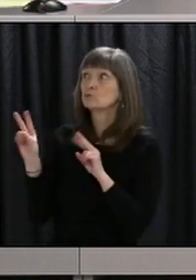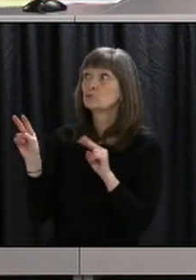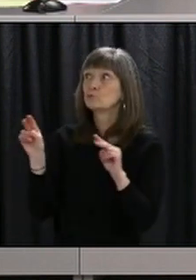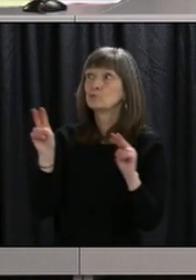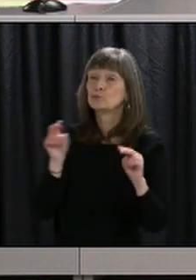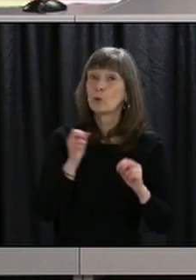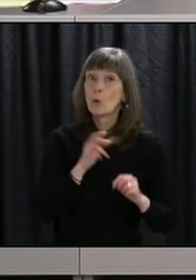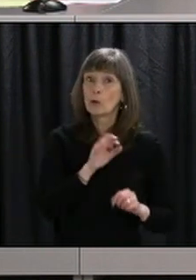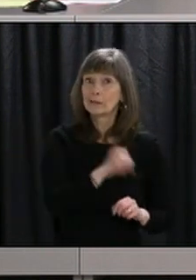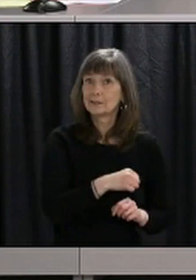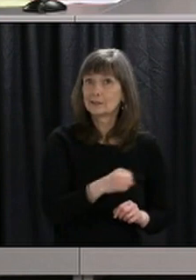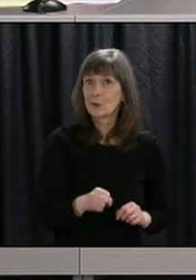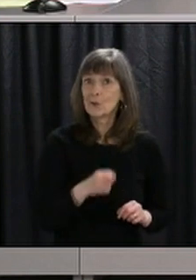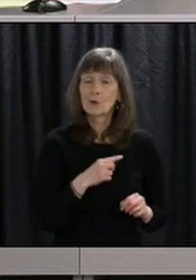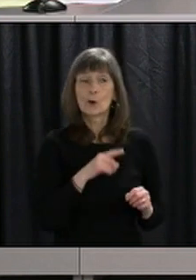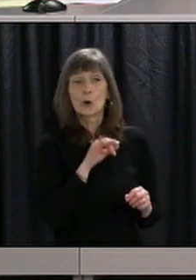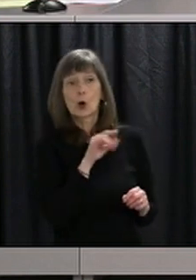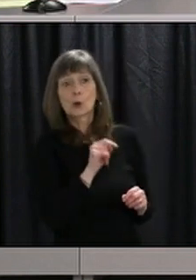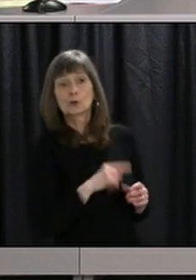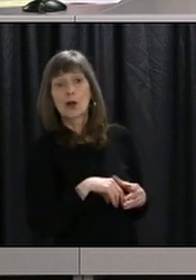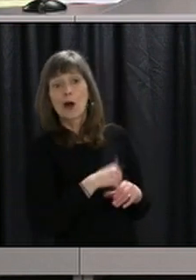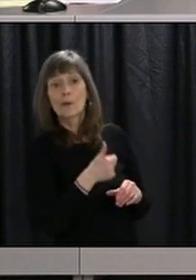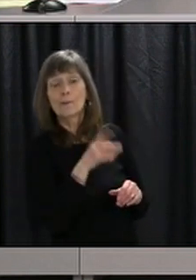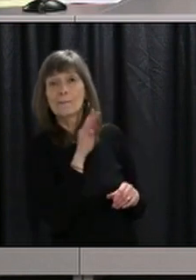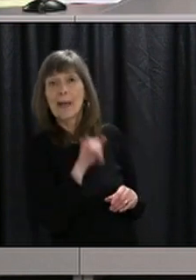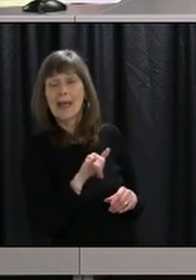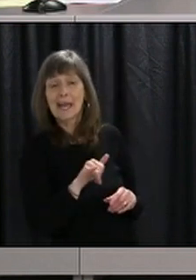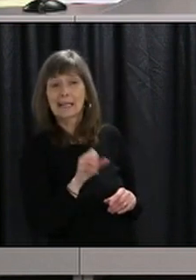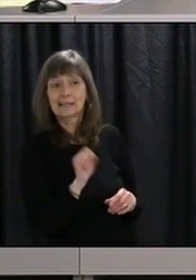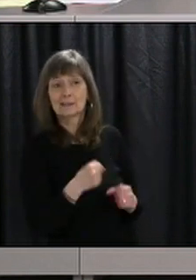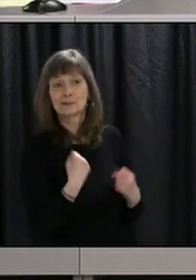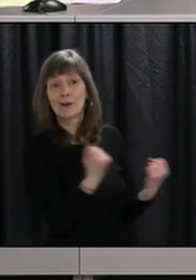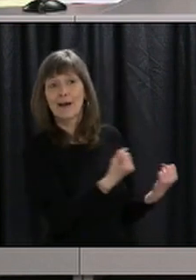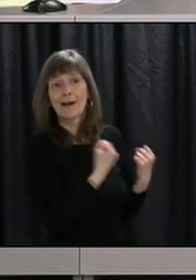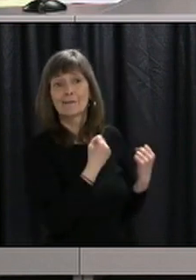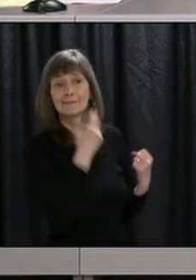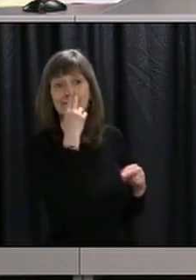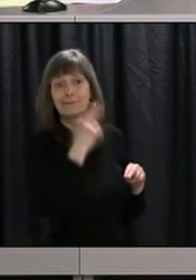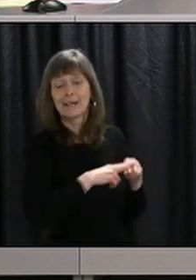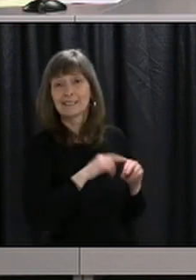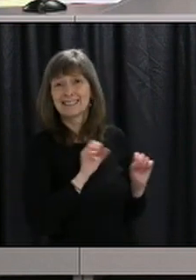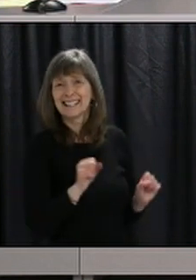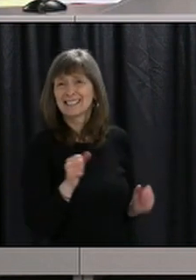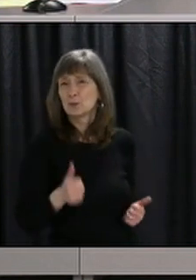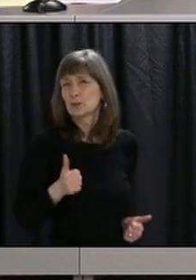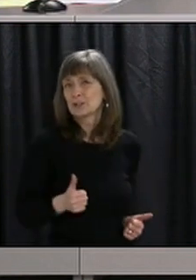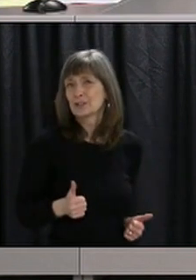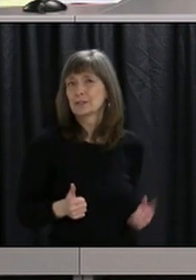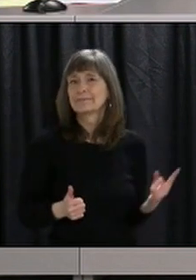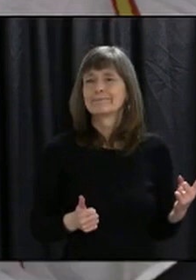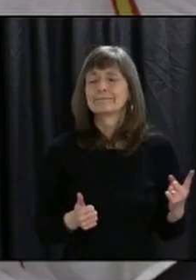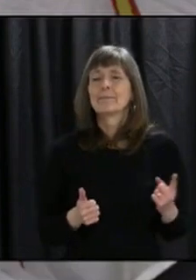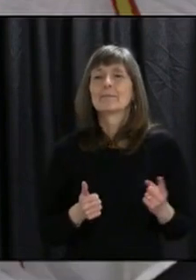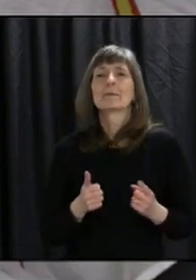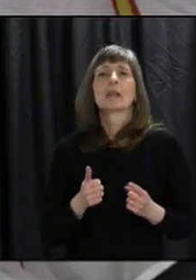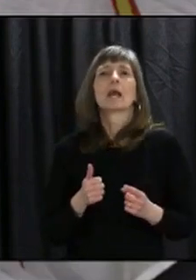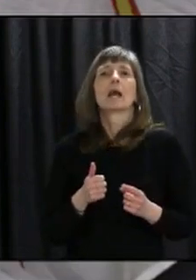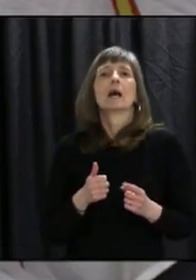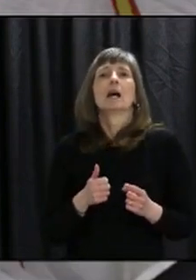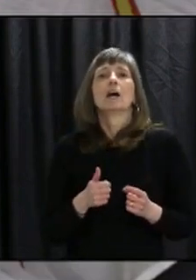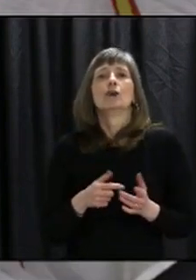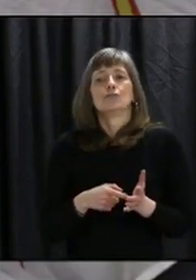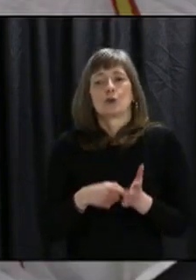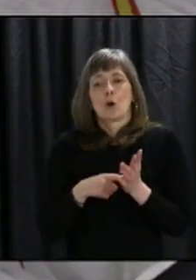go for a drive along the coast? Can't I? I just want to know. Yeah, so I think when we're talking about non-essential travel, we're